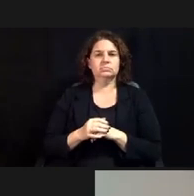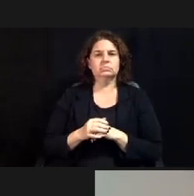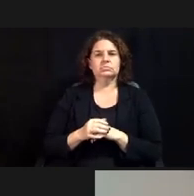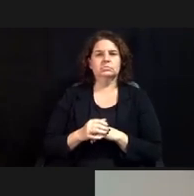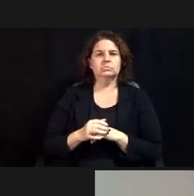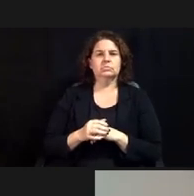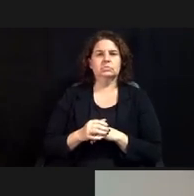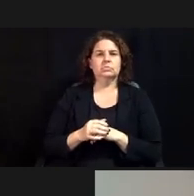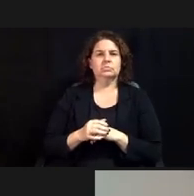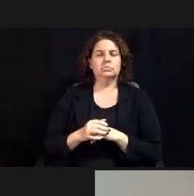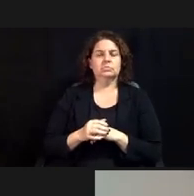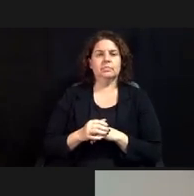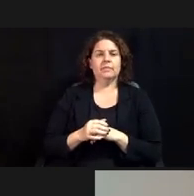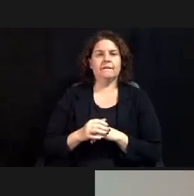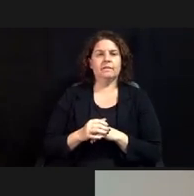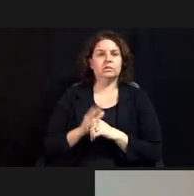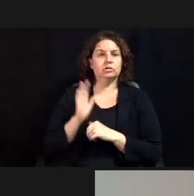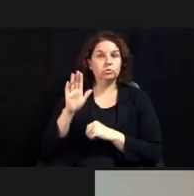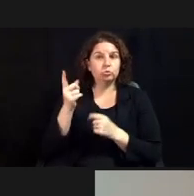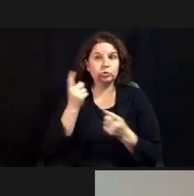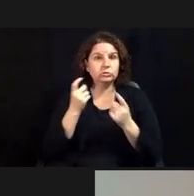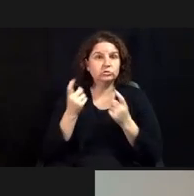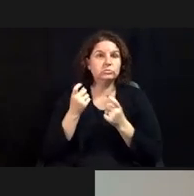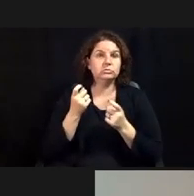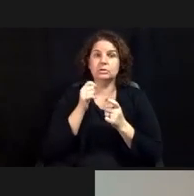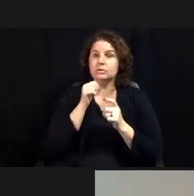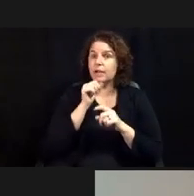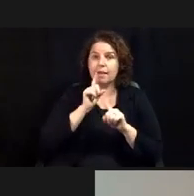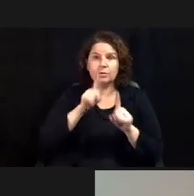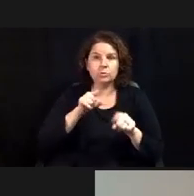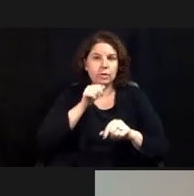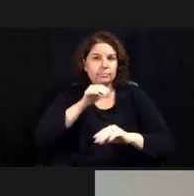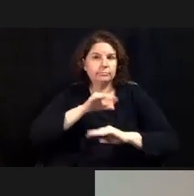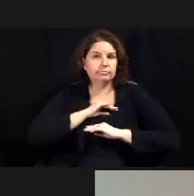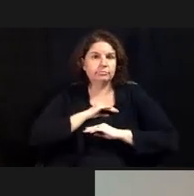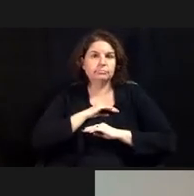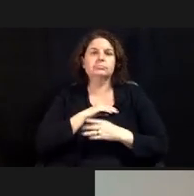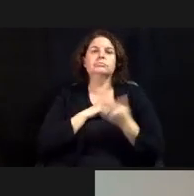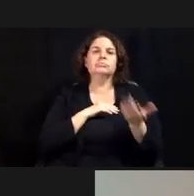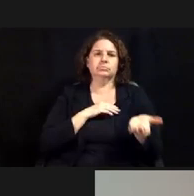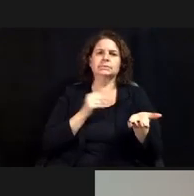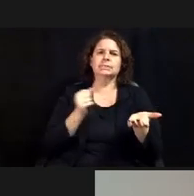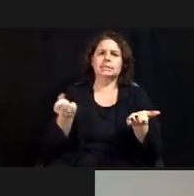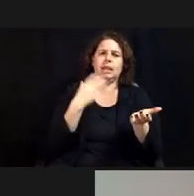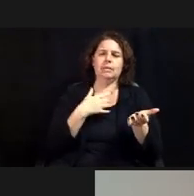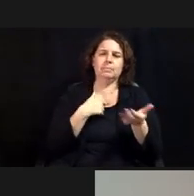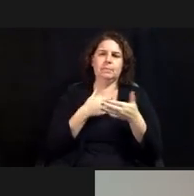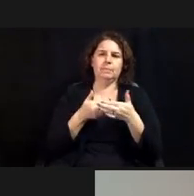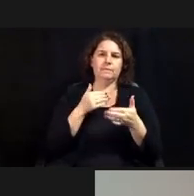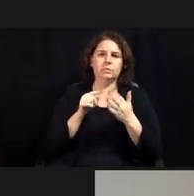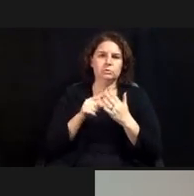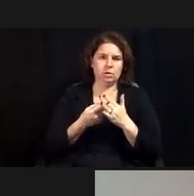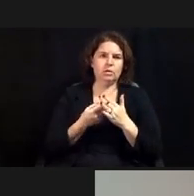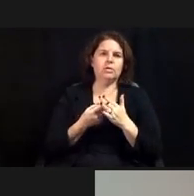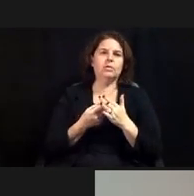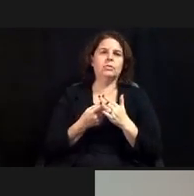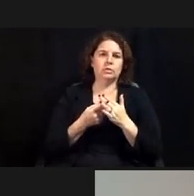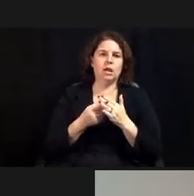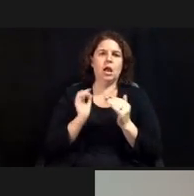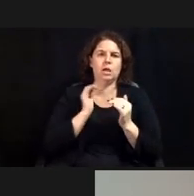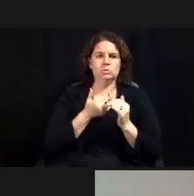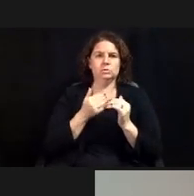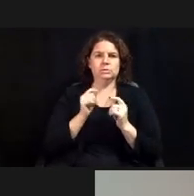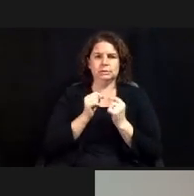your question was not answered and you submitted it before the event, our wonderful team at the COVID-19 response